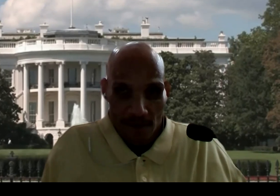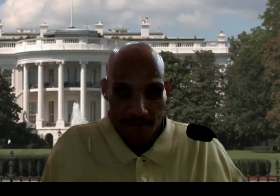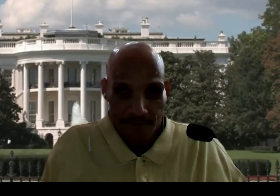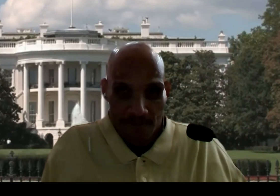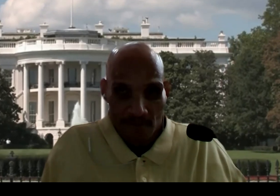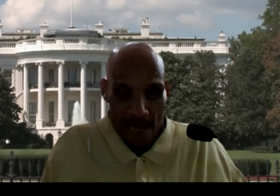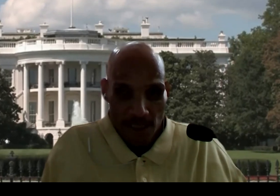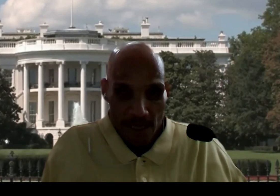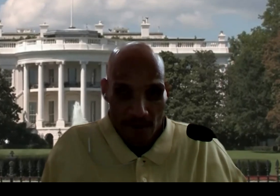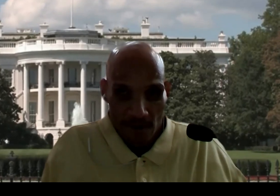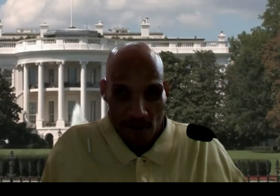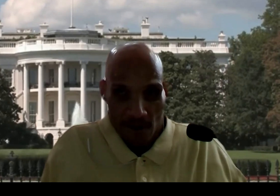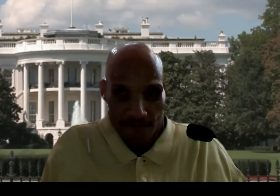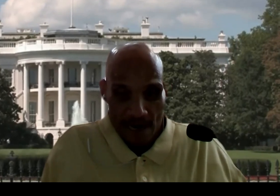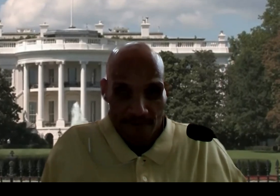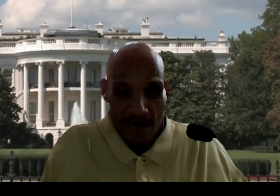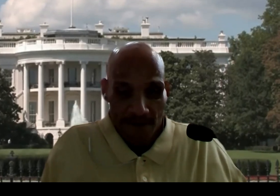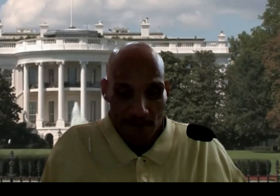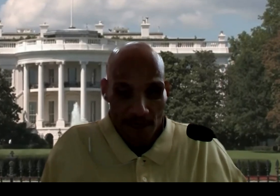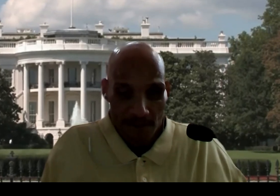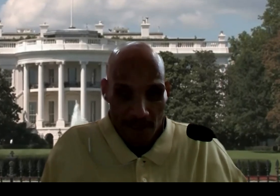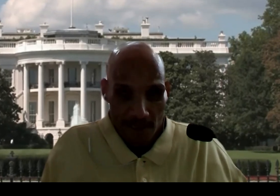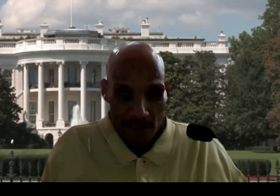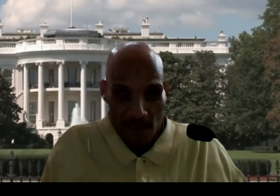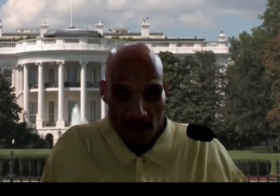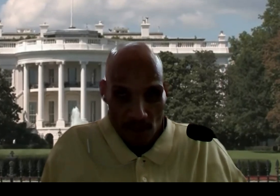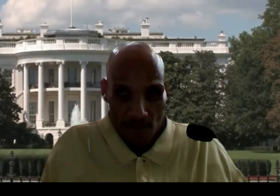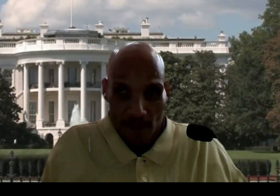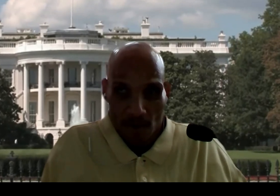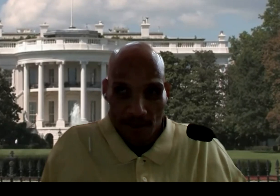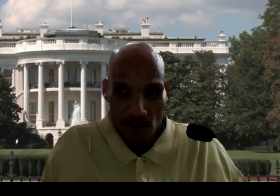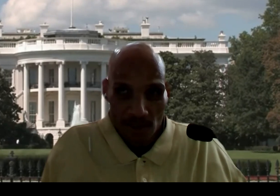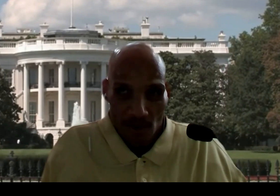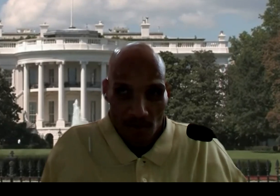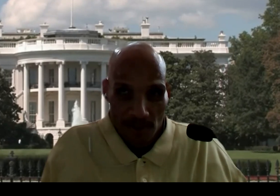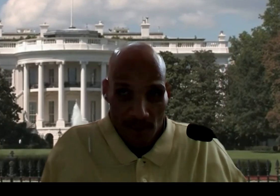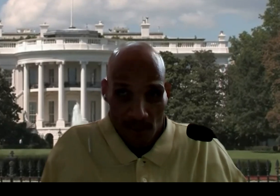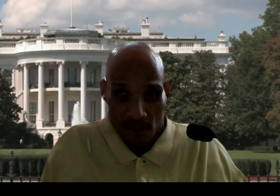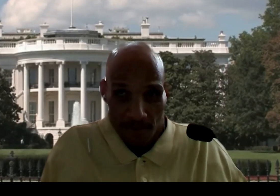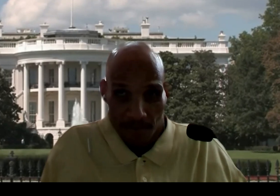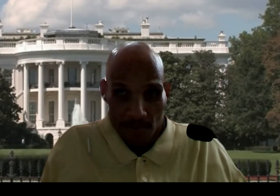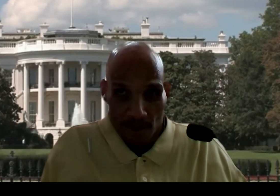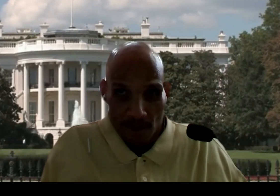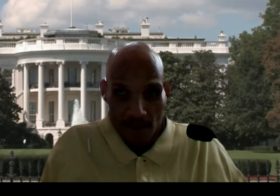outreach educator for African American community. So I would go out to nursing homes,